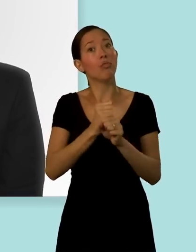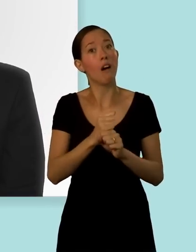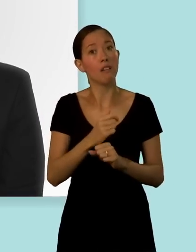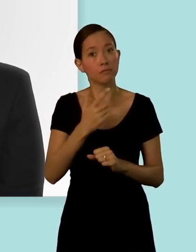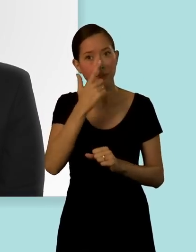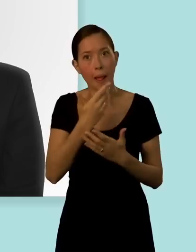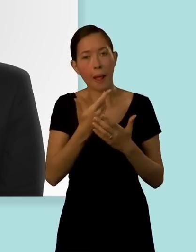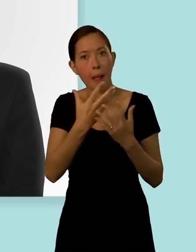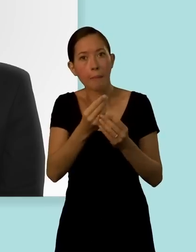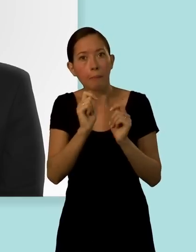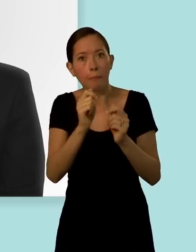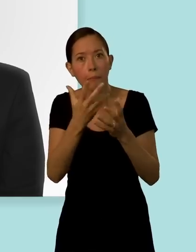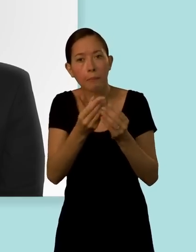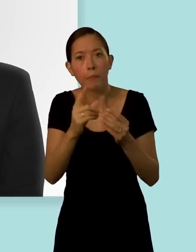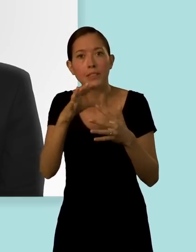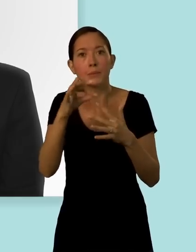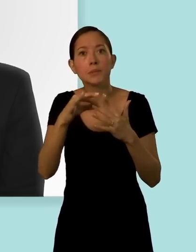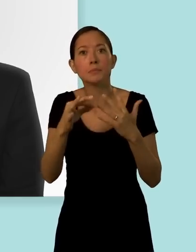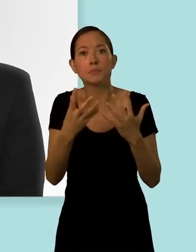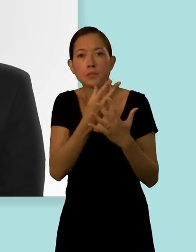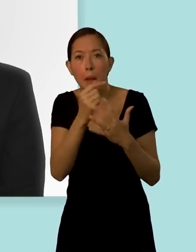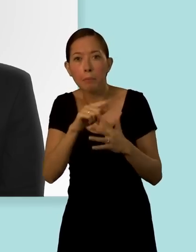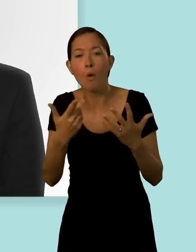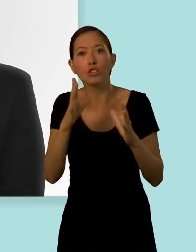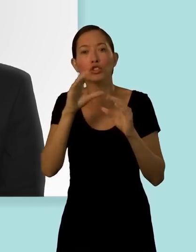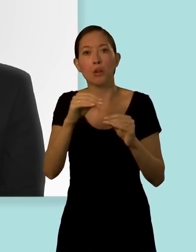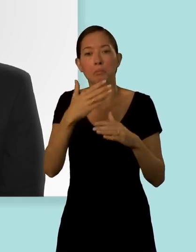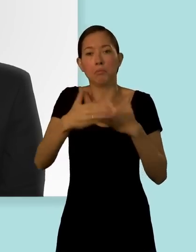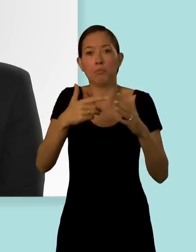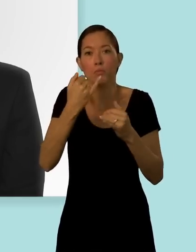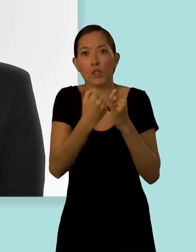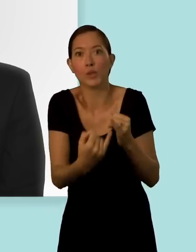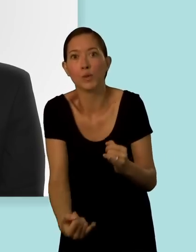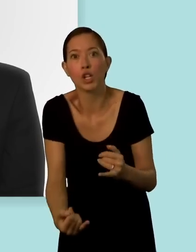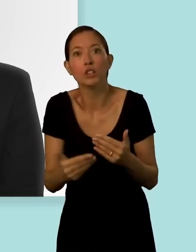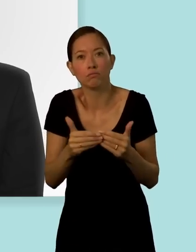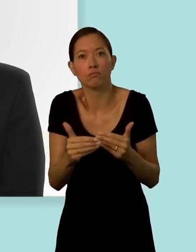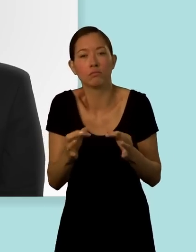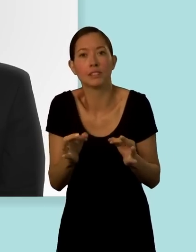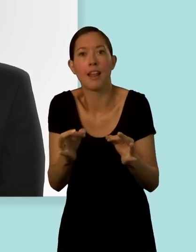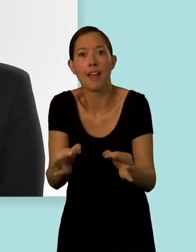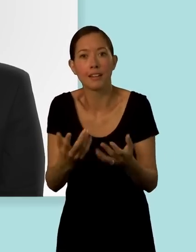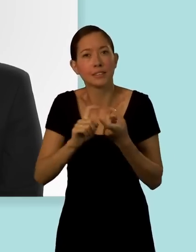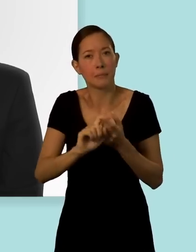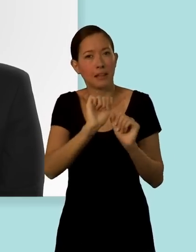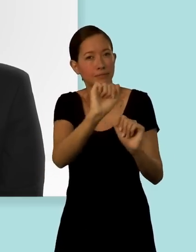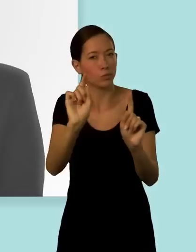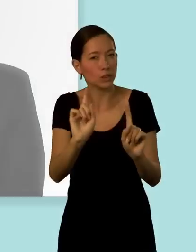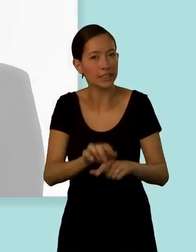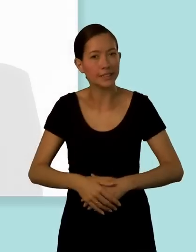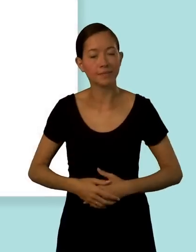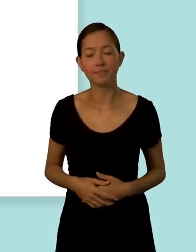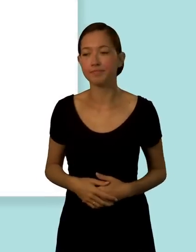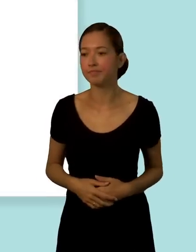help to treat some of the symptoms of dementia or stop them progressing for a while. This depends on what type of dementia someone